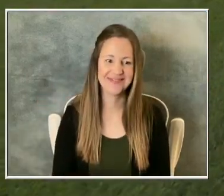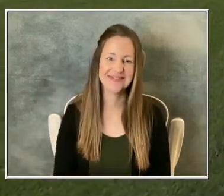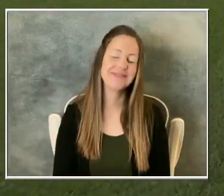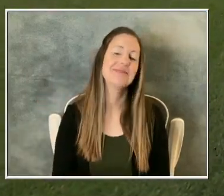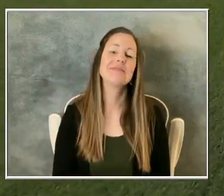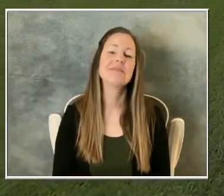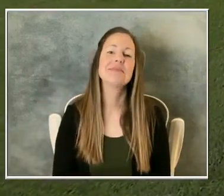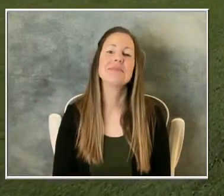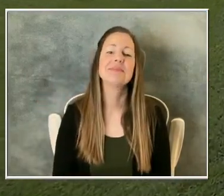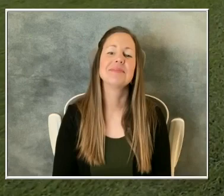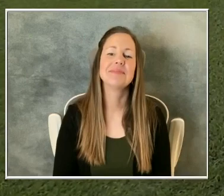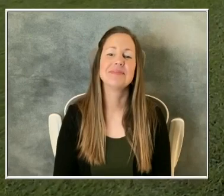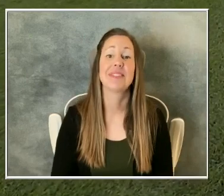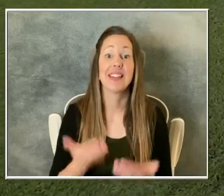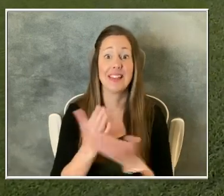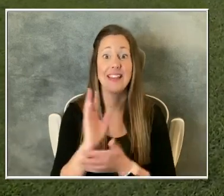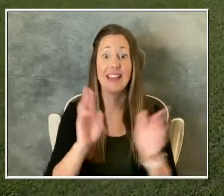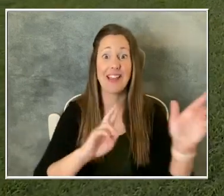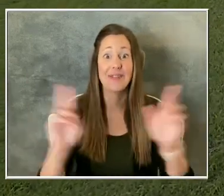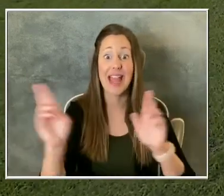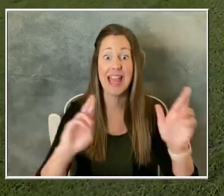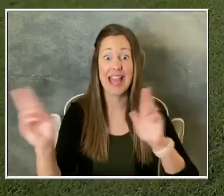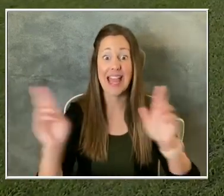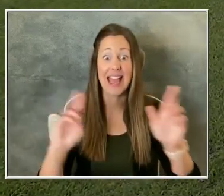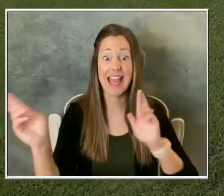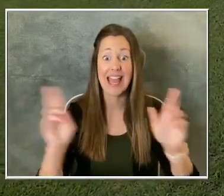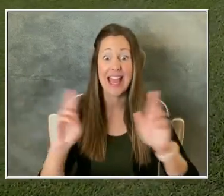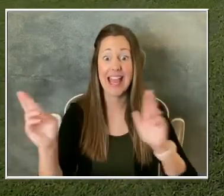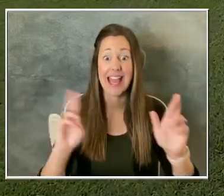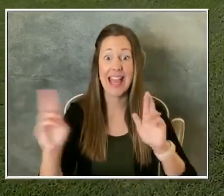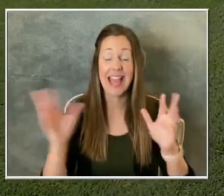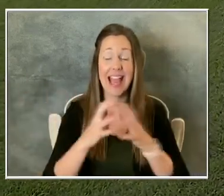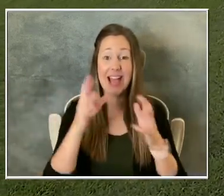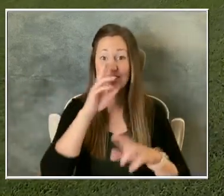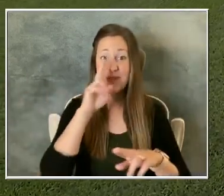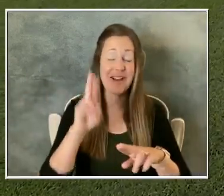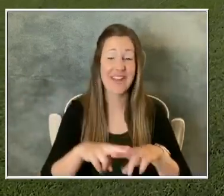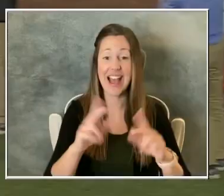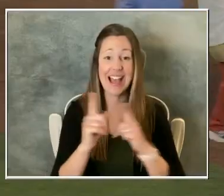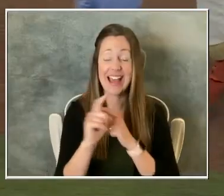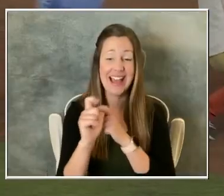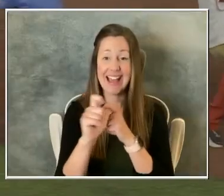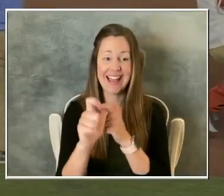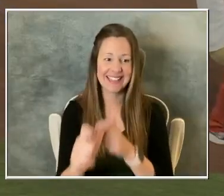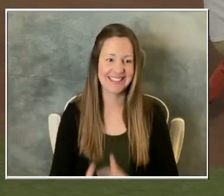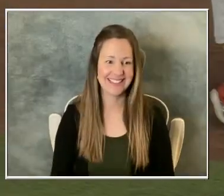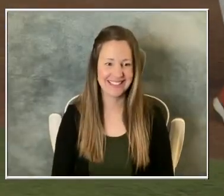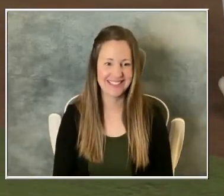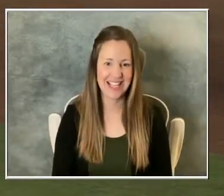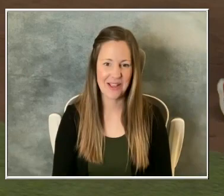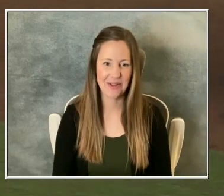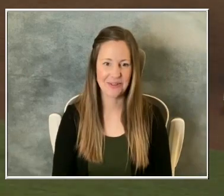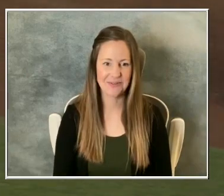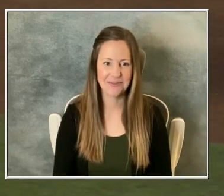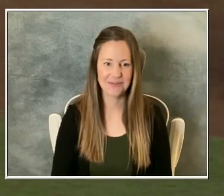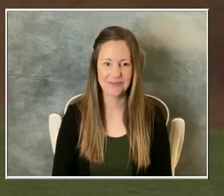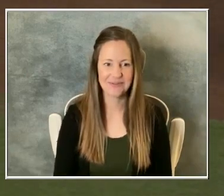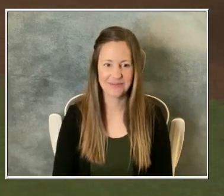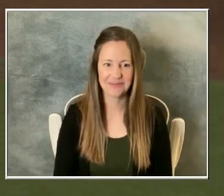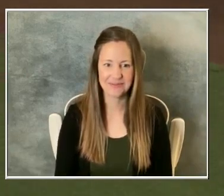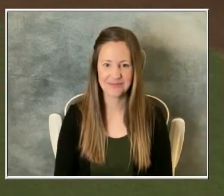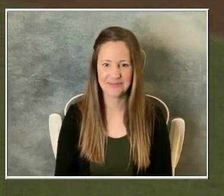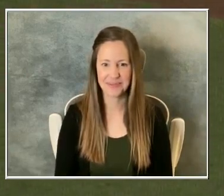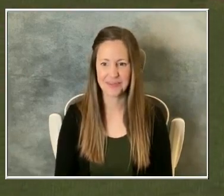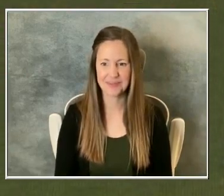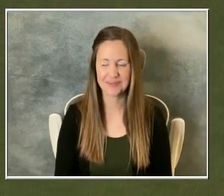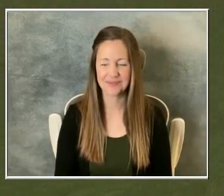All right, here we go, baby. This is going to be too much fun. A good start for Relish. Don't know what Kent was waiting for.